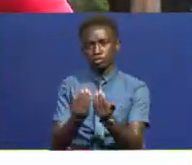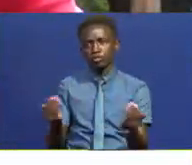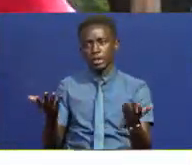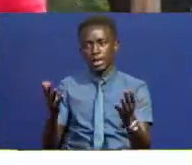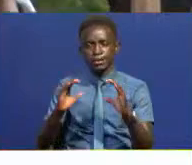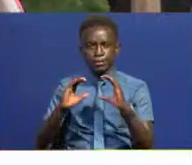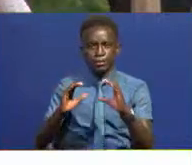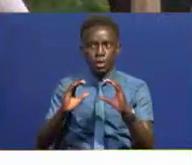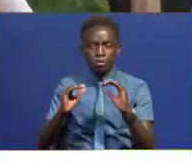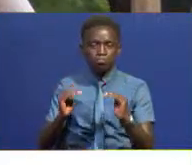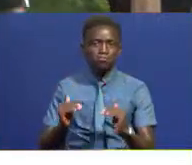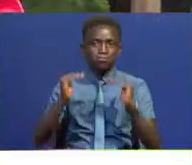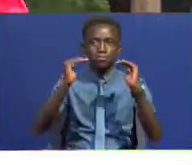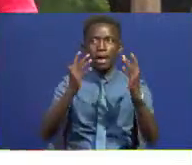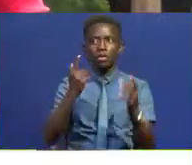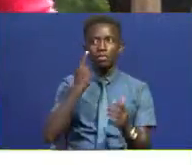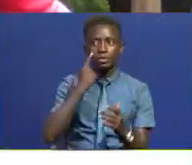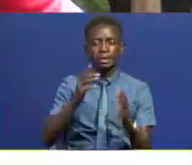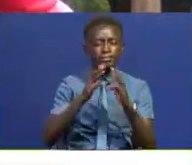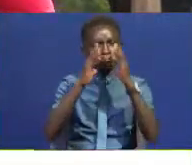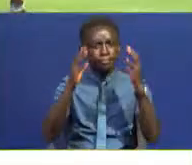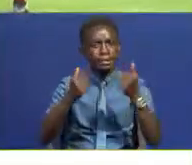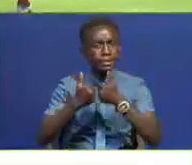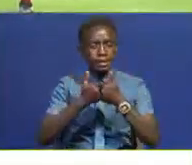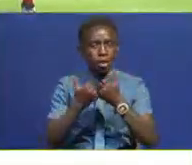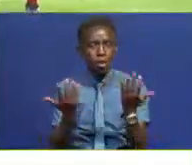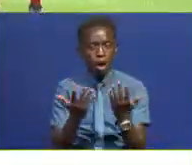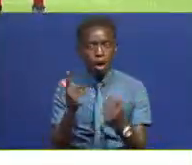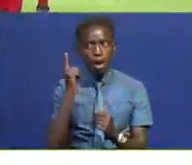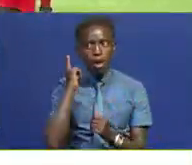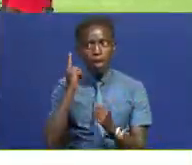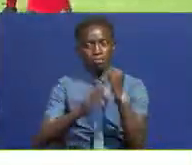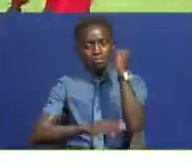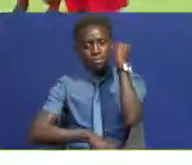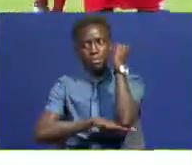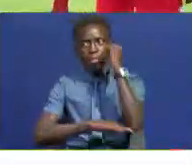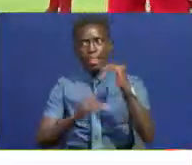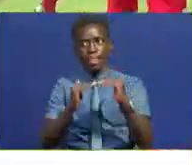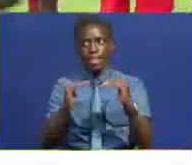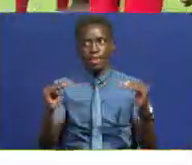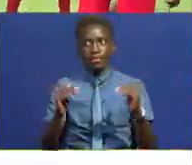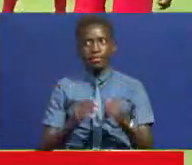coaching, because you can see that the big challenge is always the grassroots level.